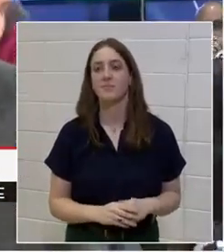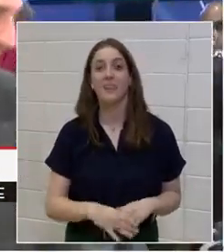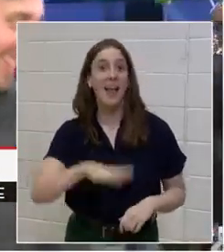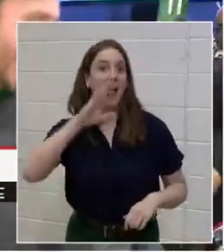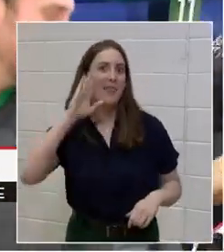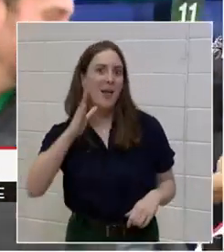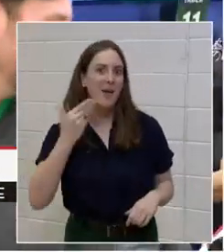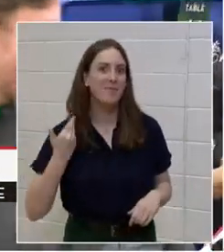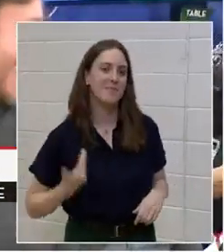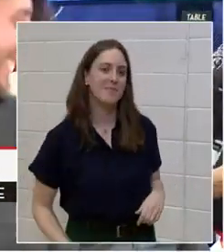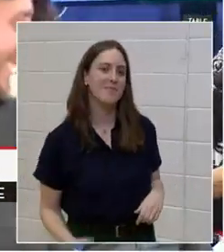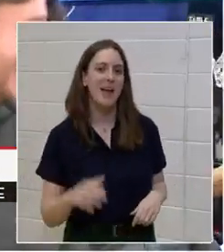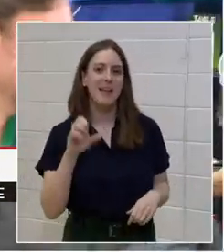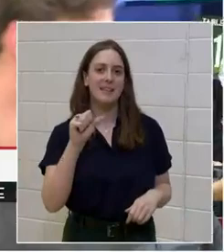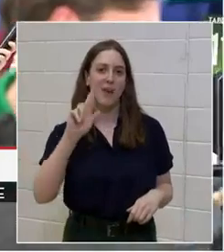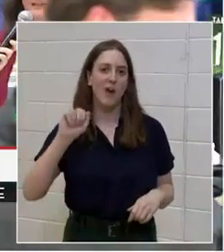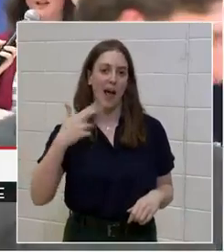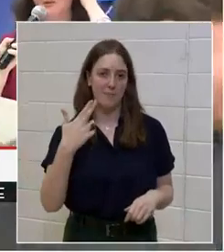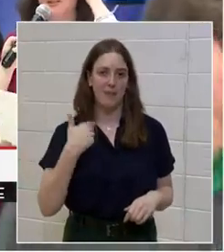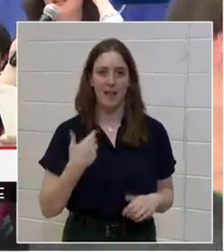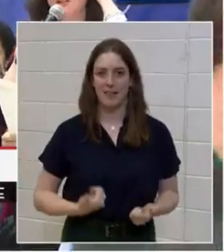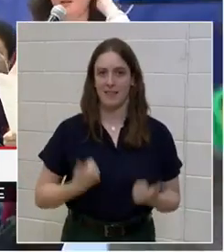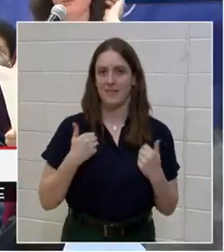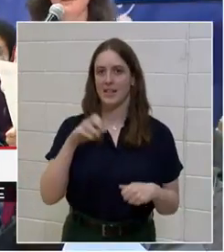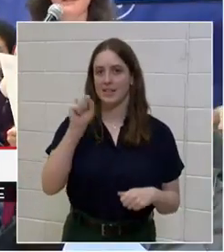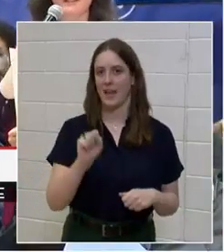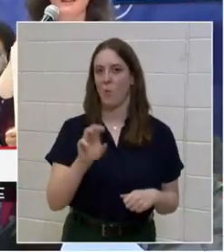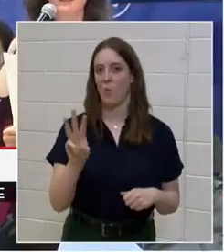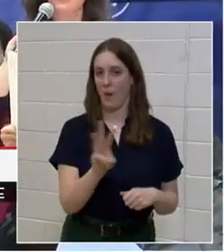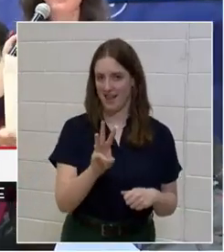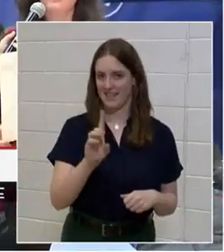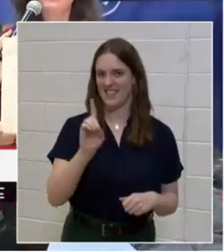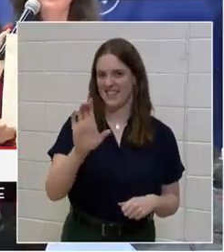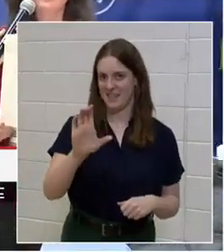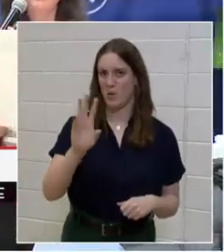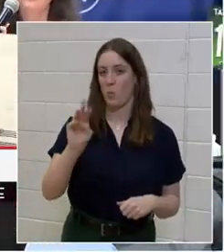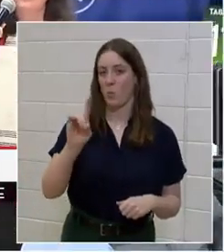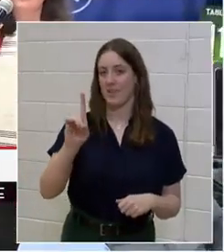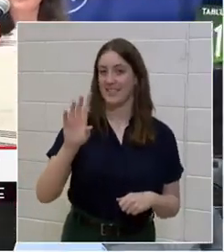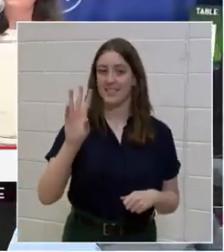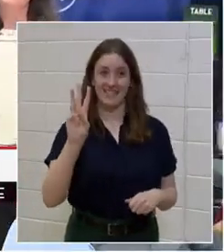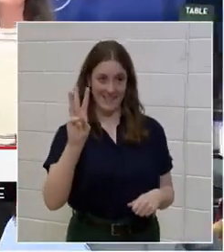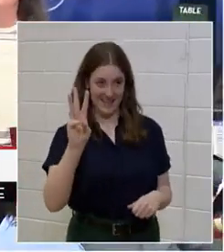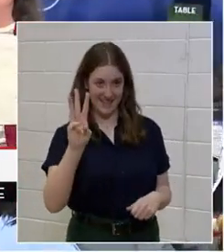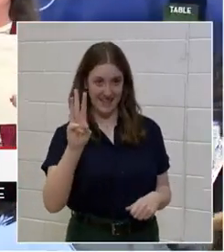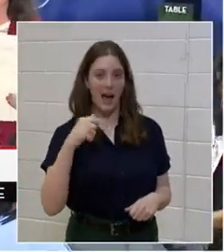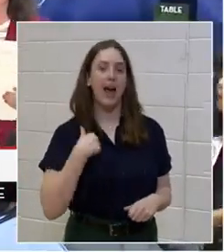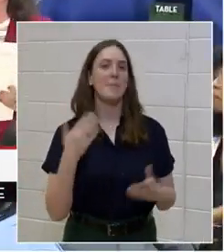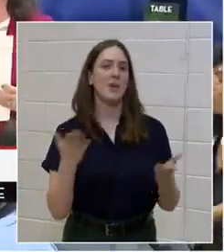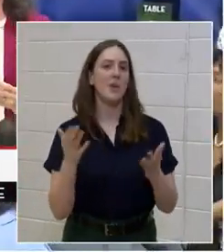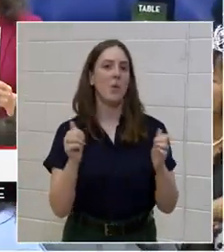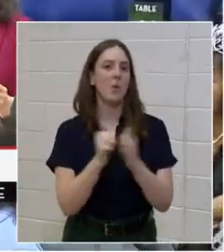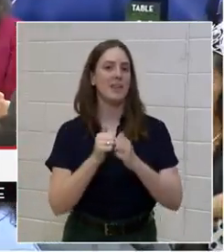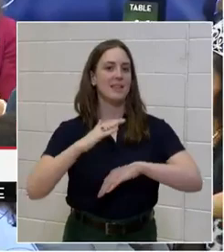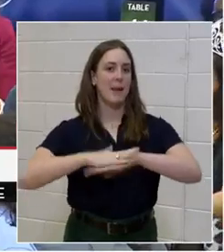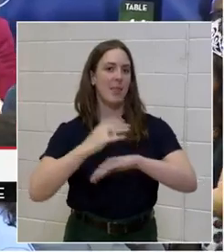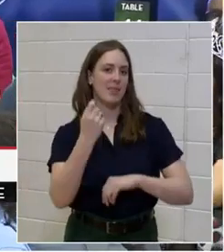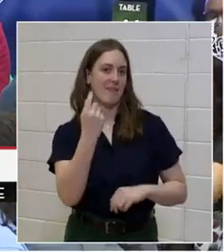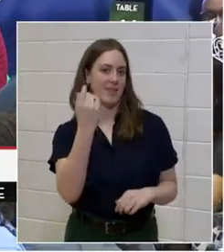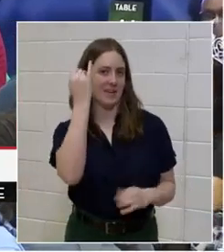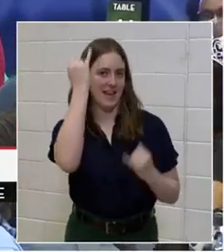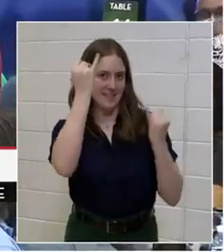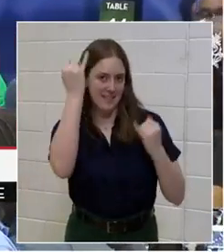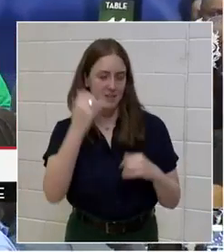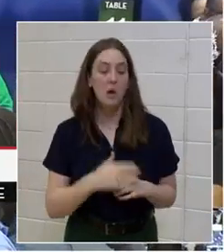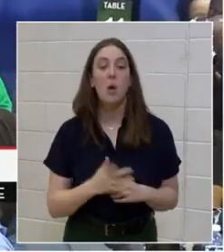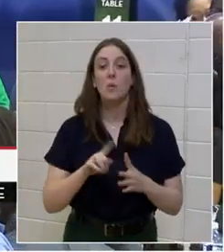Hello, my name is Sarah Buckley. I live in Southwest DC in Ward 6. I'm here to present Table 11's ideas. We started